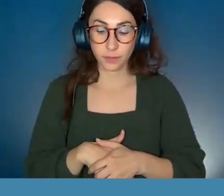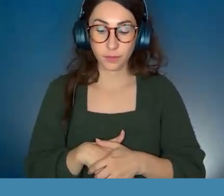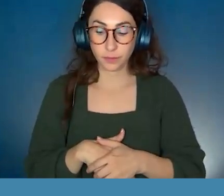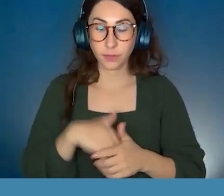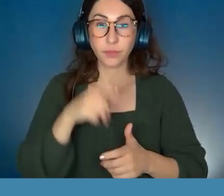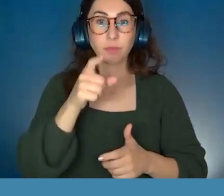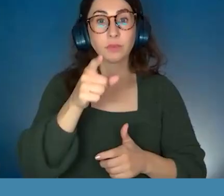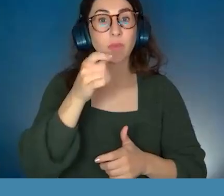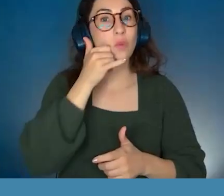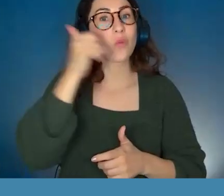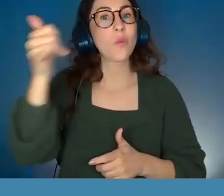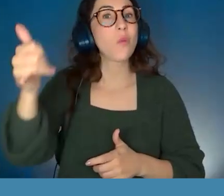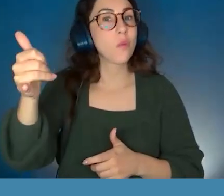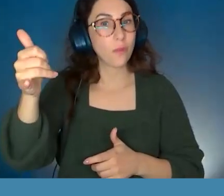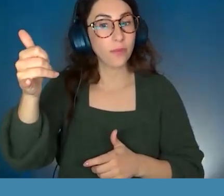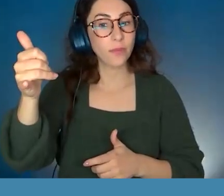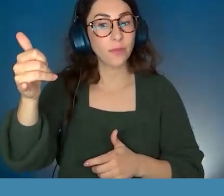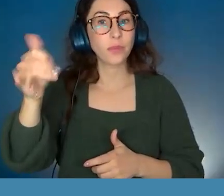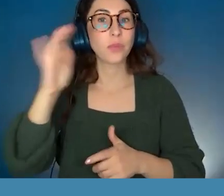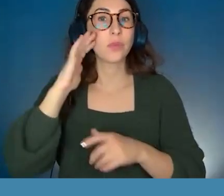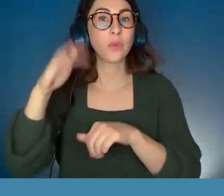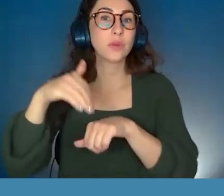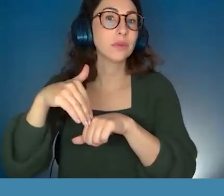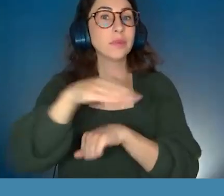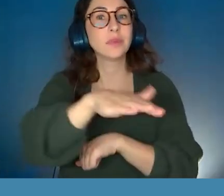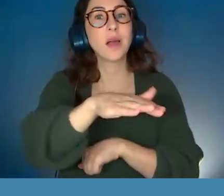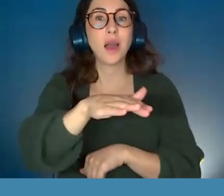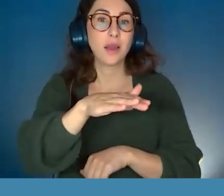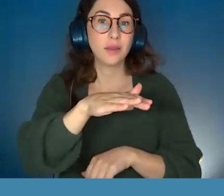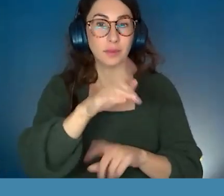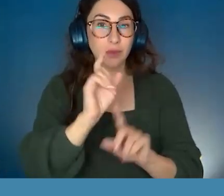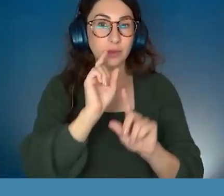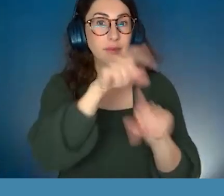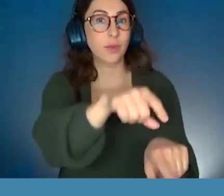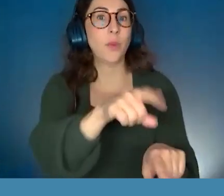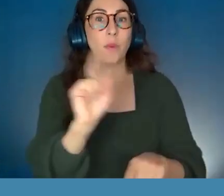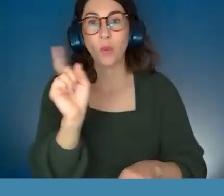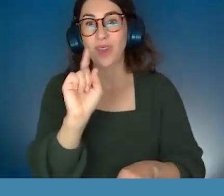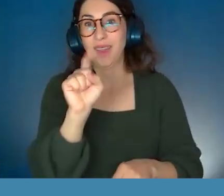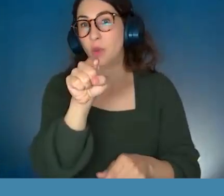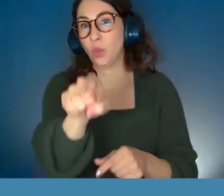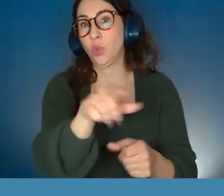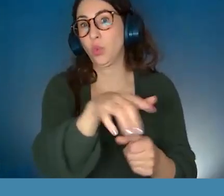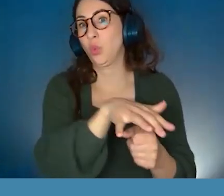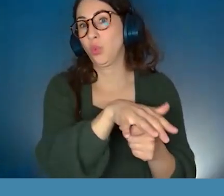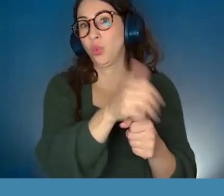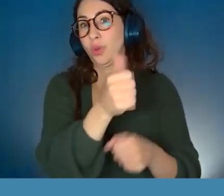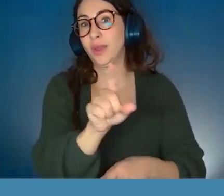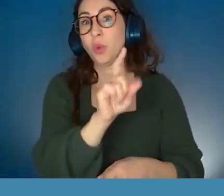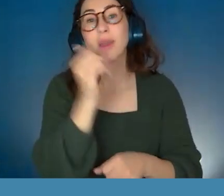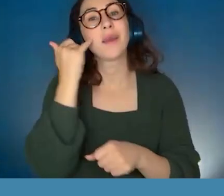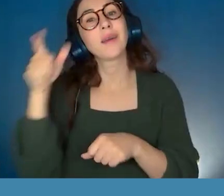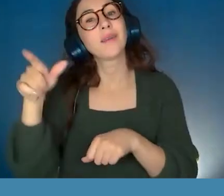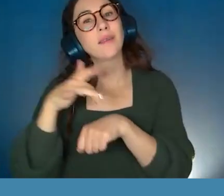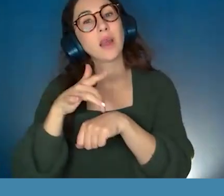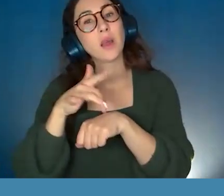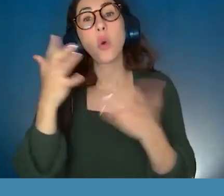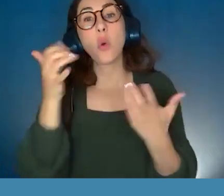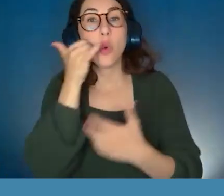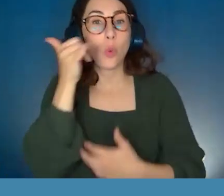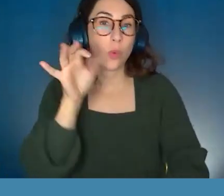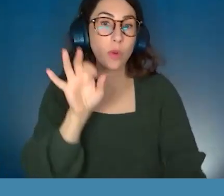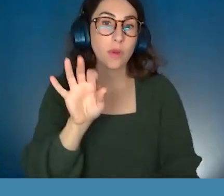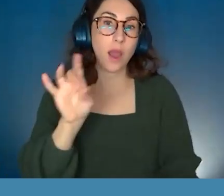and they would dispatch the team to your house or wherever you are, if they're available, or you can call 988 as